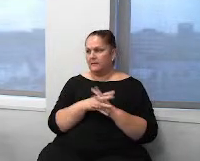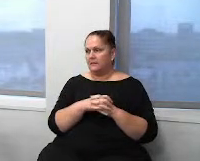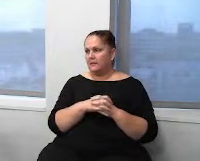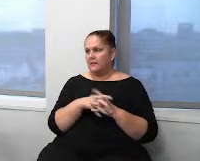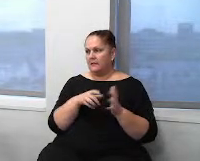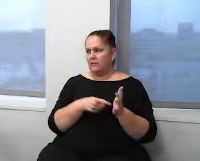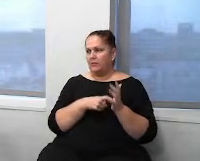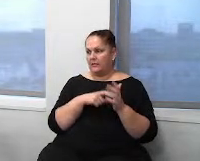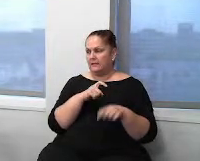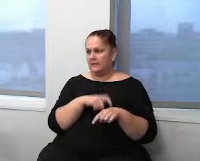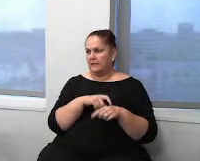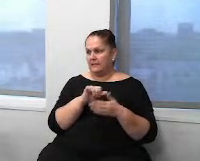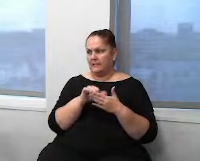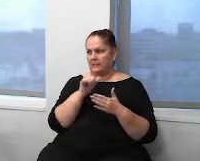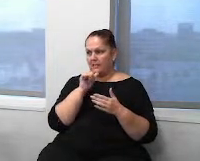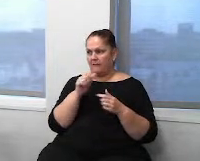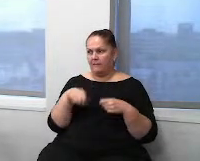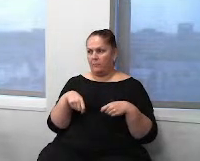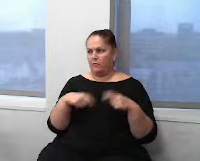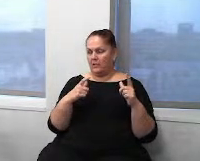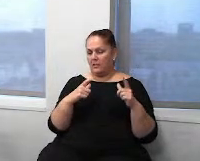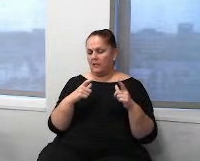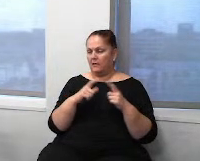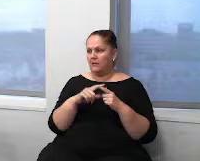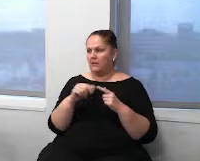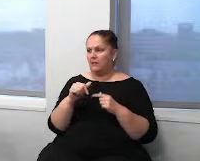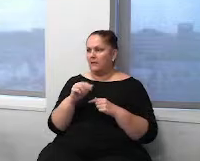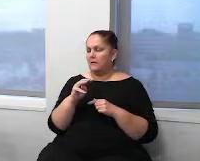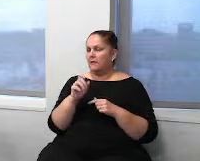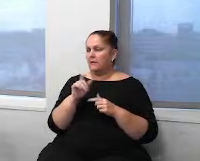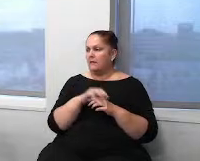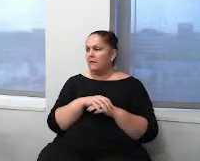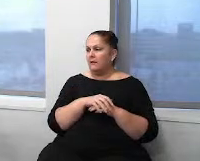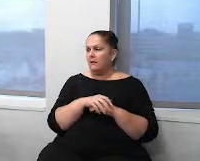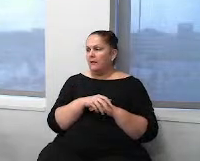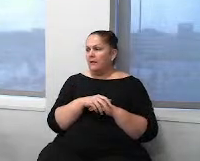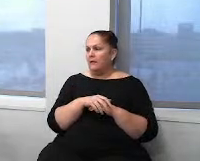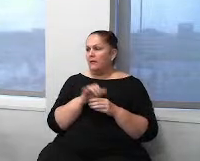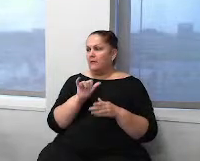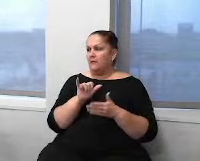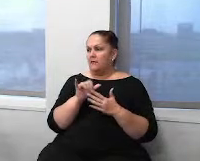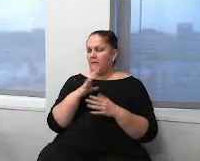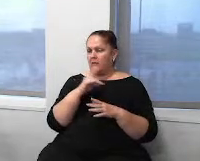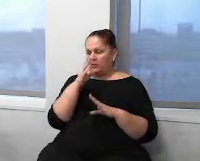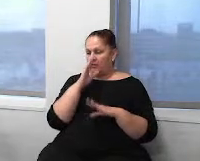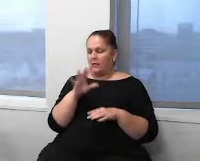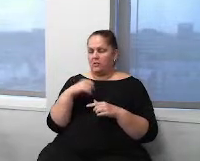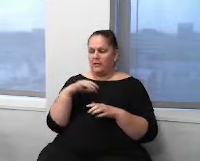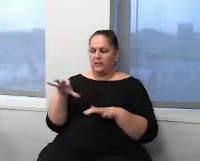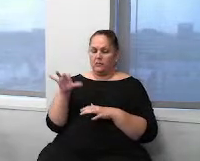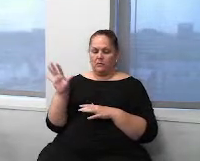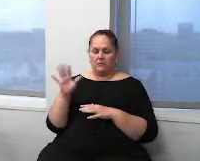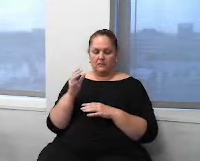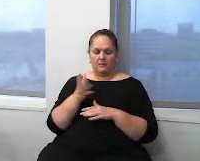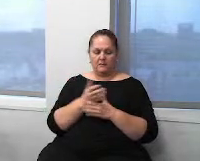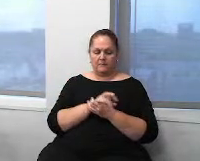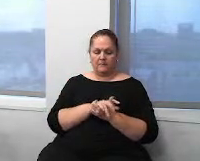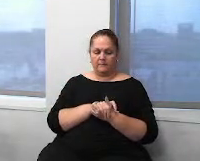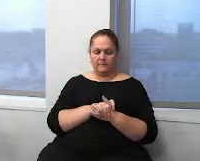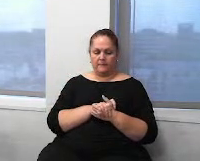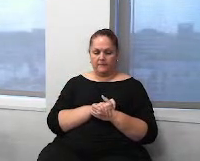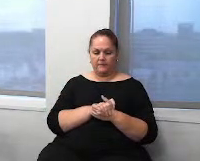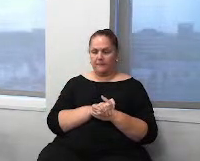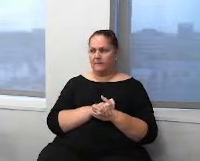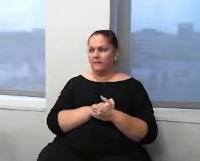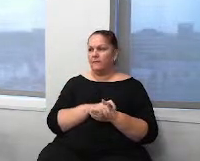spreadsheet and to walk through it will take some time. That's why I had not initially pulled this up, but Ms. Mercado asked that I do so. All right. He needs quiet so he can look at the darn